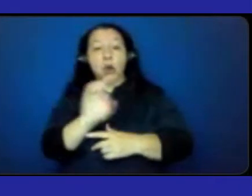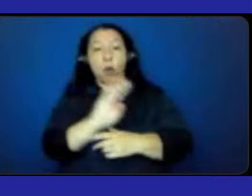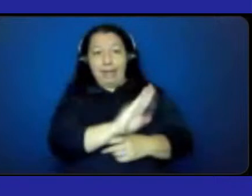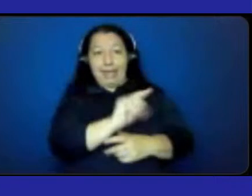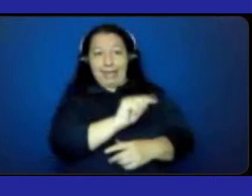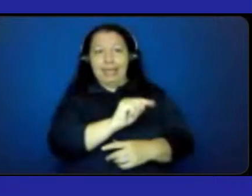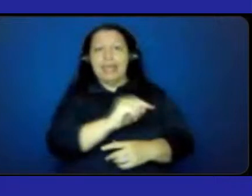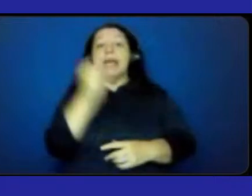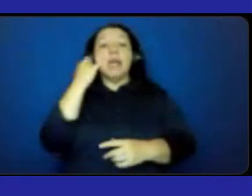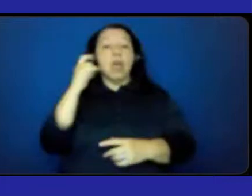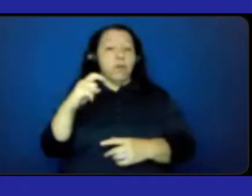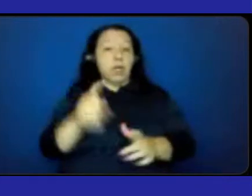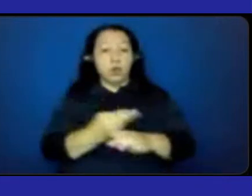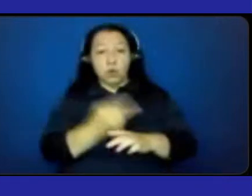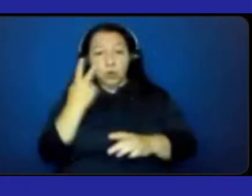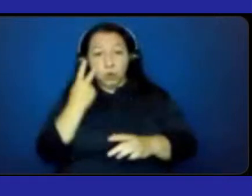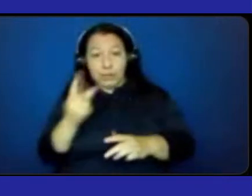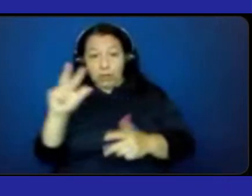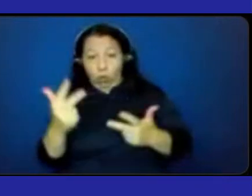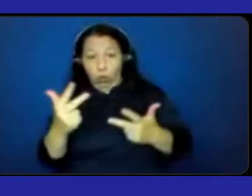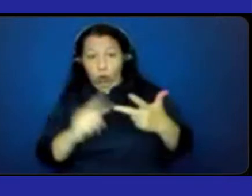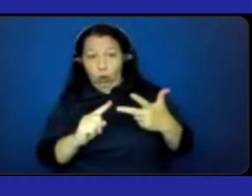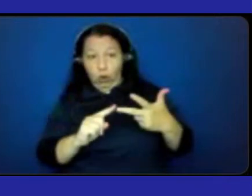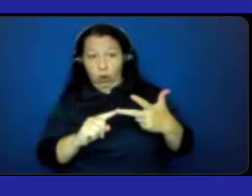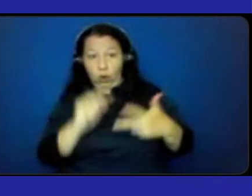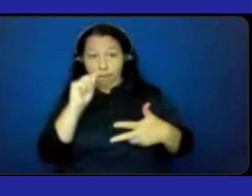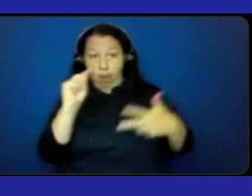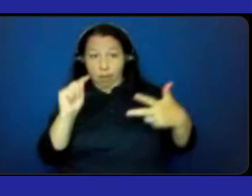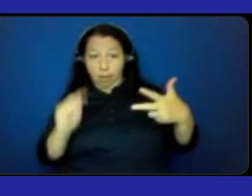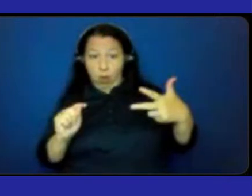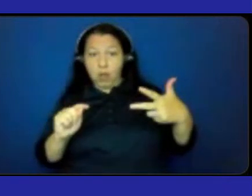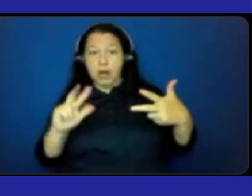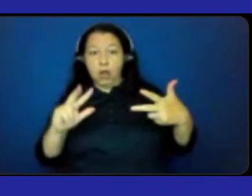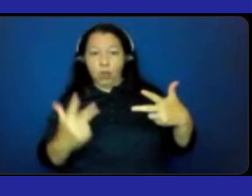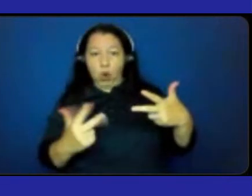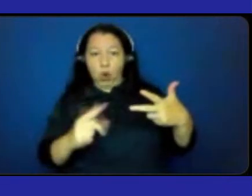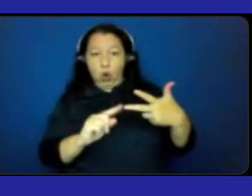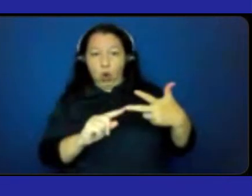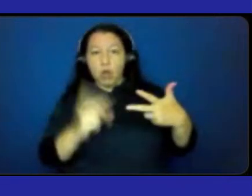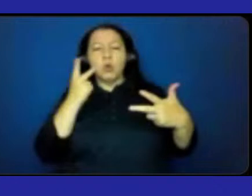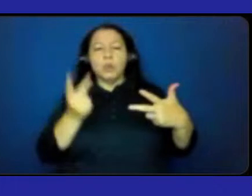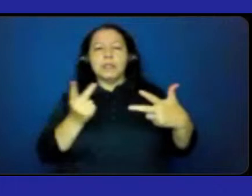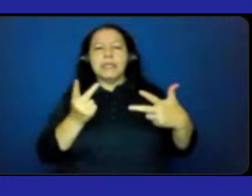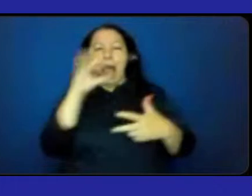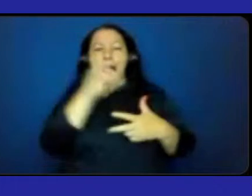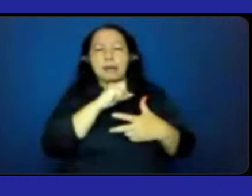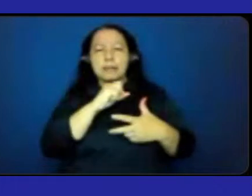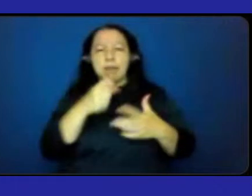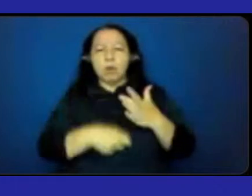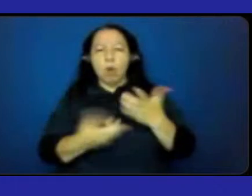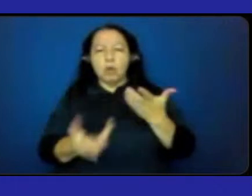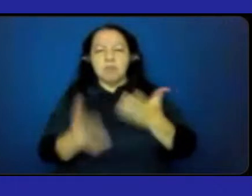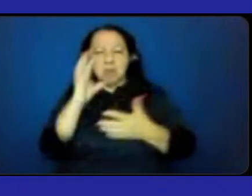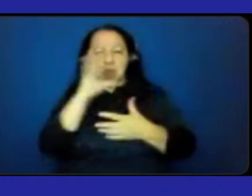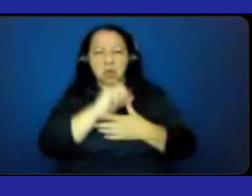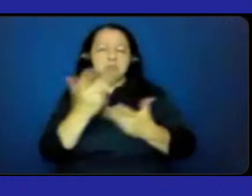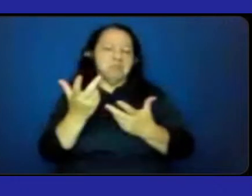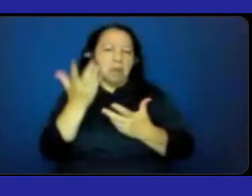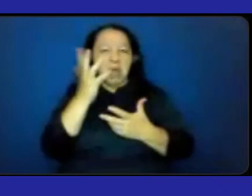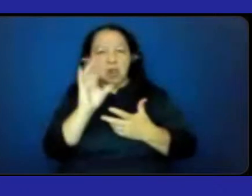you see here on the 3rd bullet what an estimated cost might look like. In a Delta surge scenario, it could be about $75